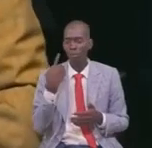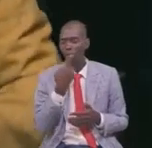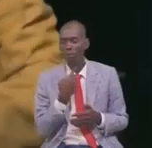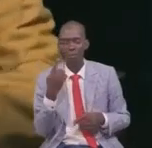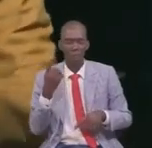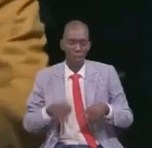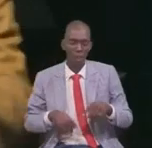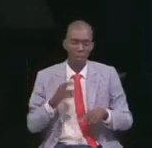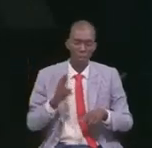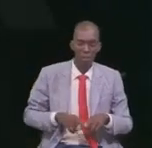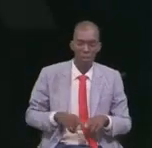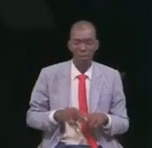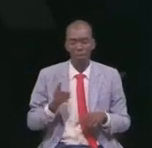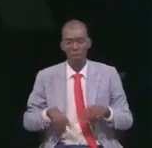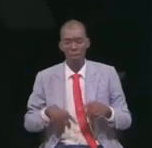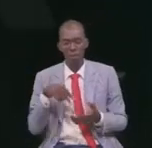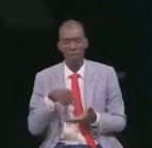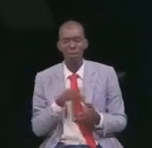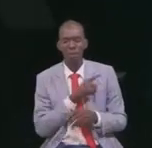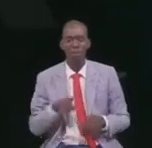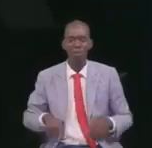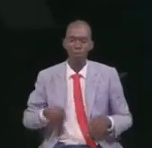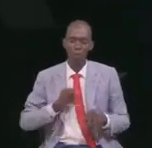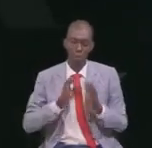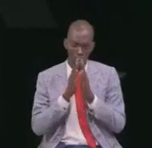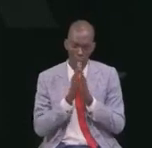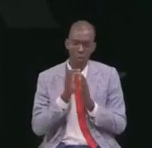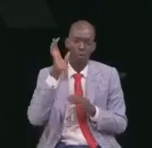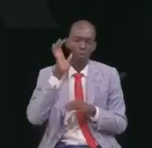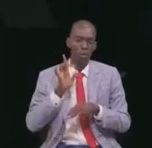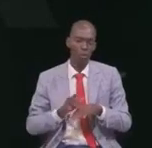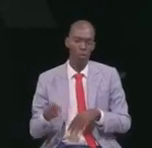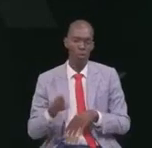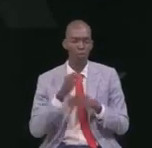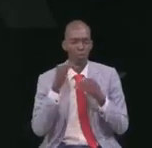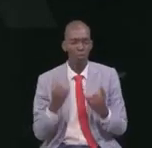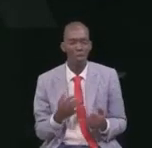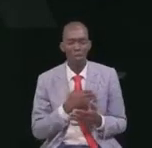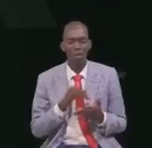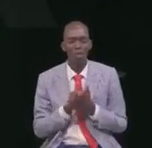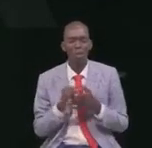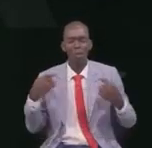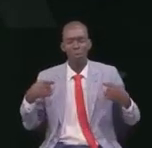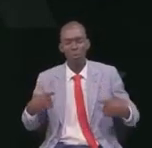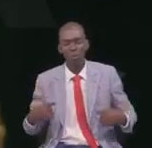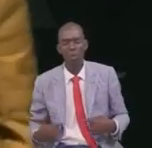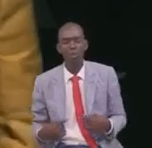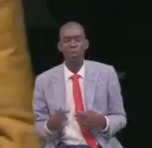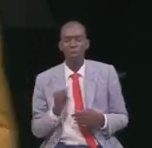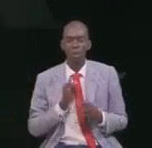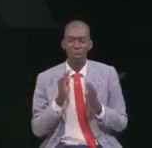or stand, Lord, I pray you touch them now. And that pain and that infirmity, I